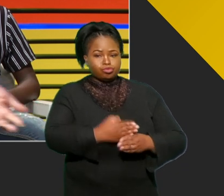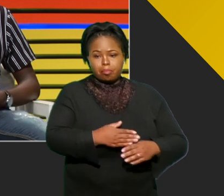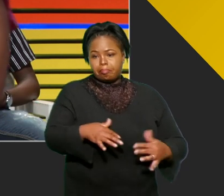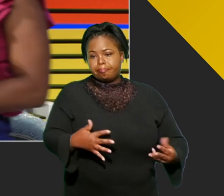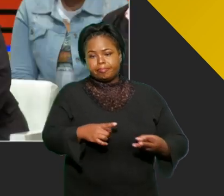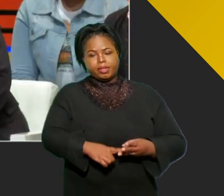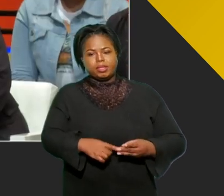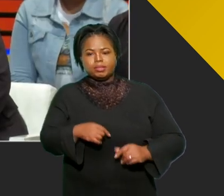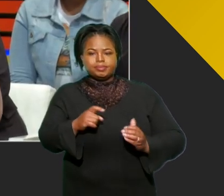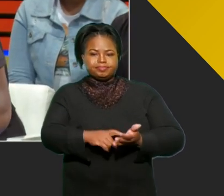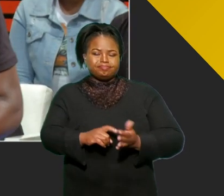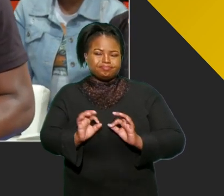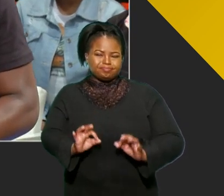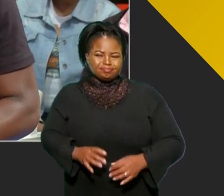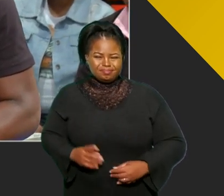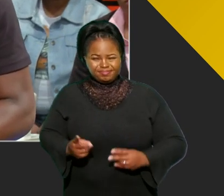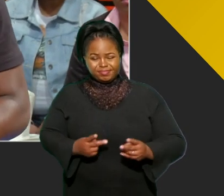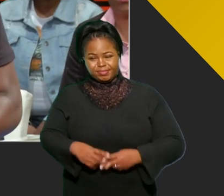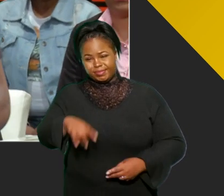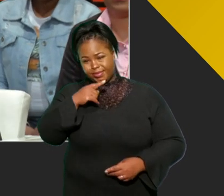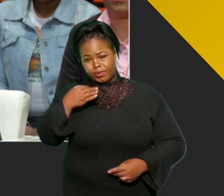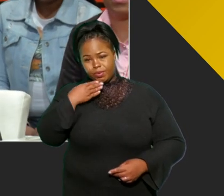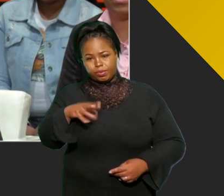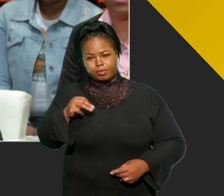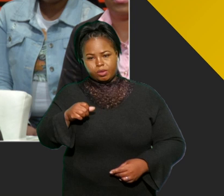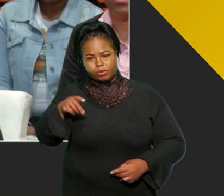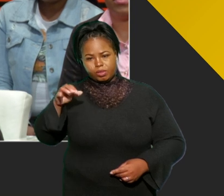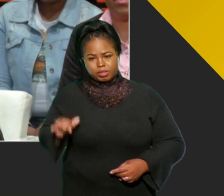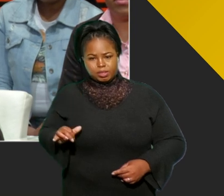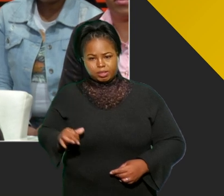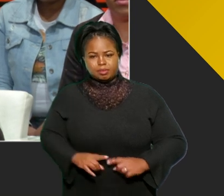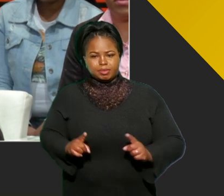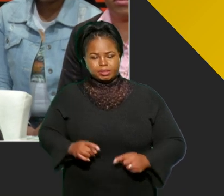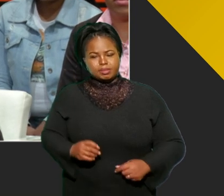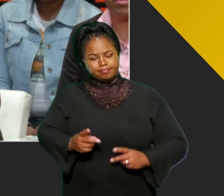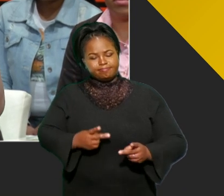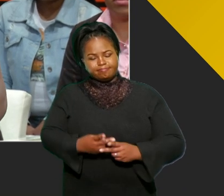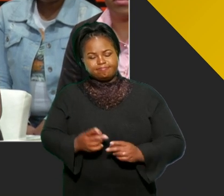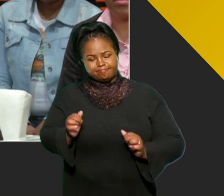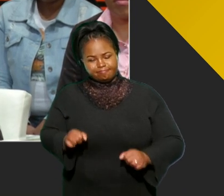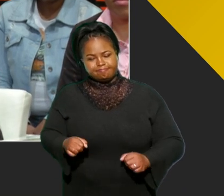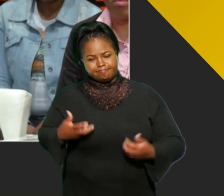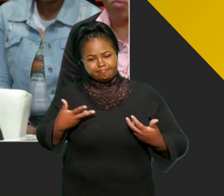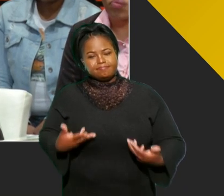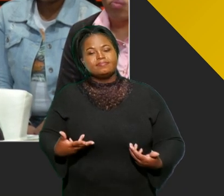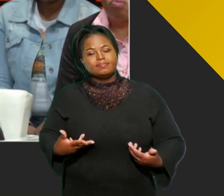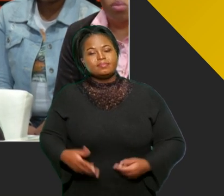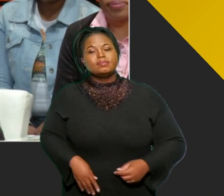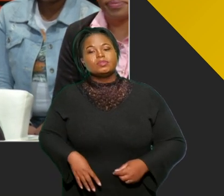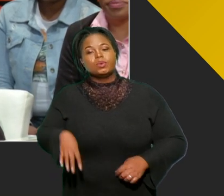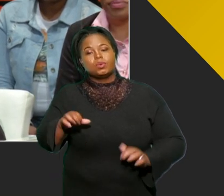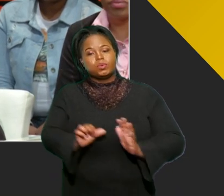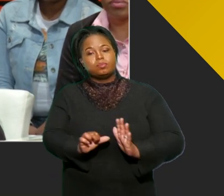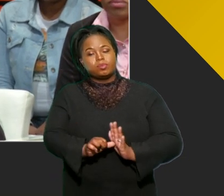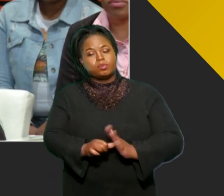debt. Njoba sayibekile ke usisi ngegama umeletwa kamiya ugcwalini sibe kodayo uyazi ungangibiza usheriff ke sikhuluma ngento ebalekile